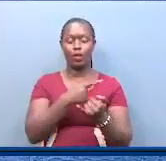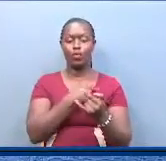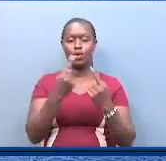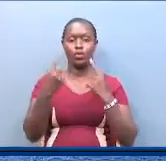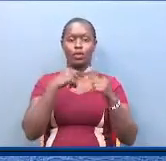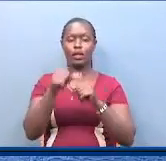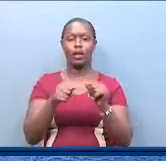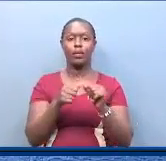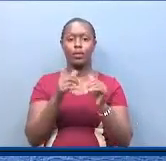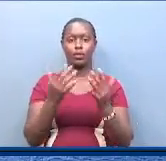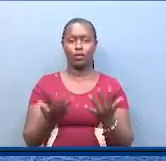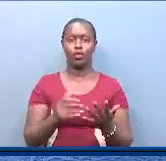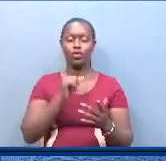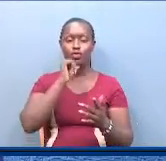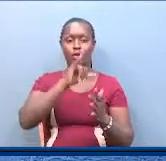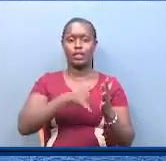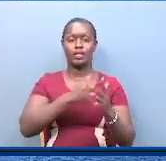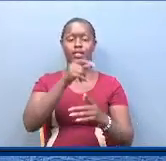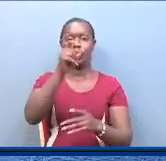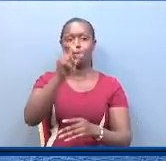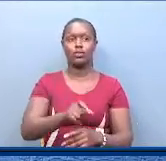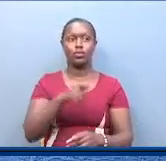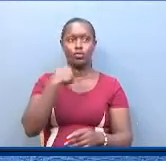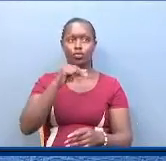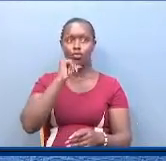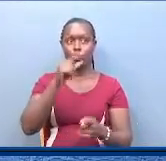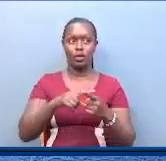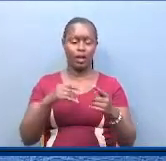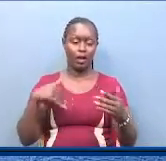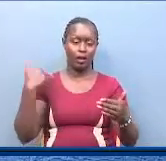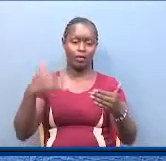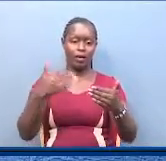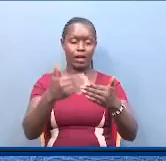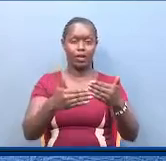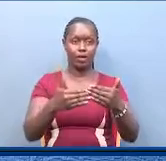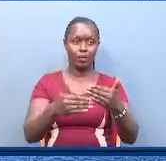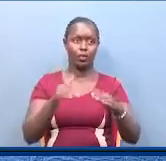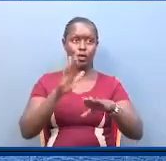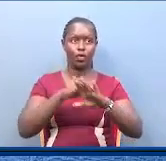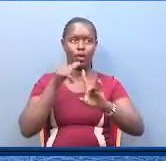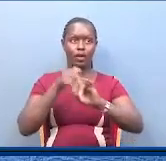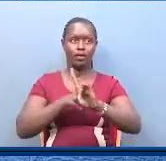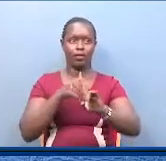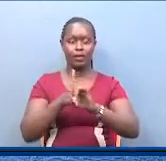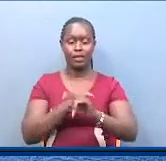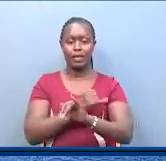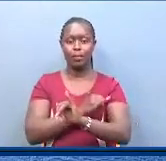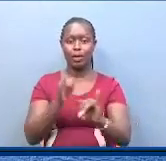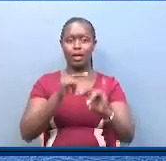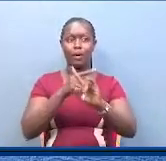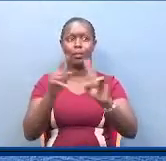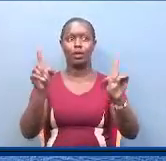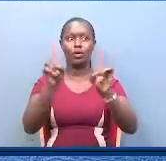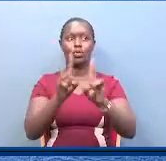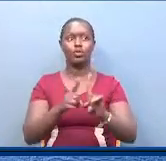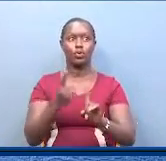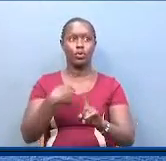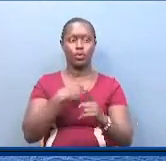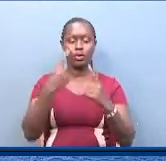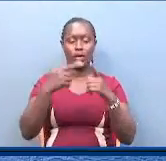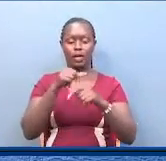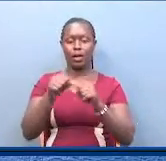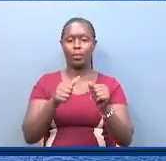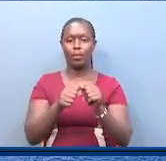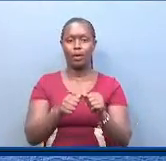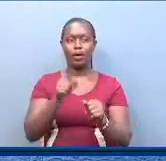about not just somebody who doesn't have a record mm-hmm. on fighting impunity, we are also talking about somebody